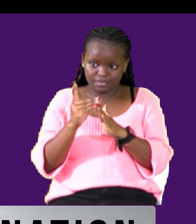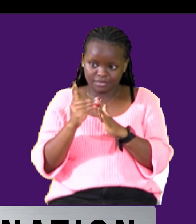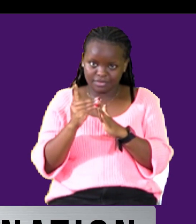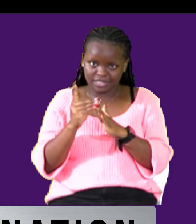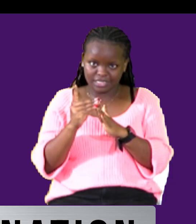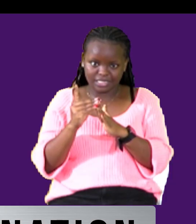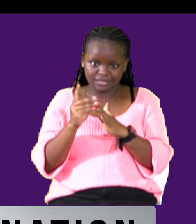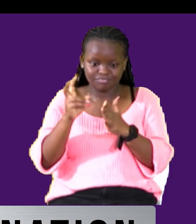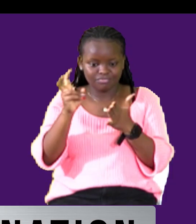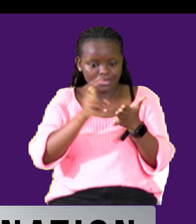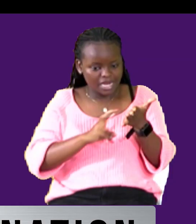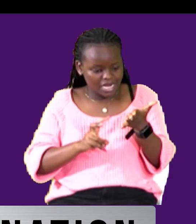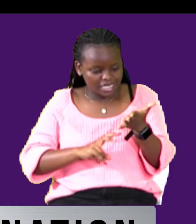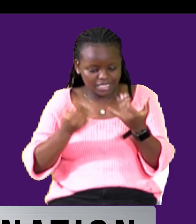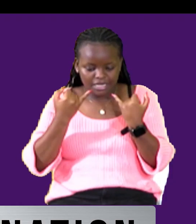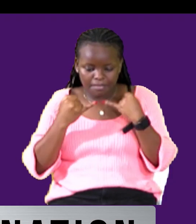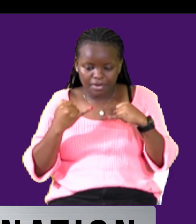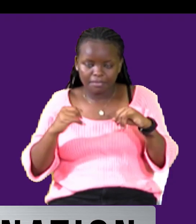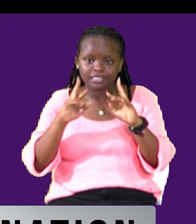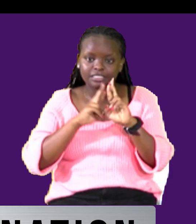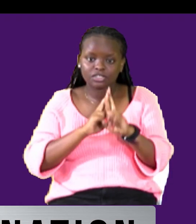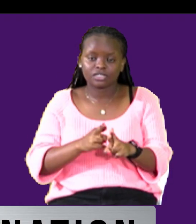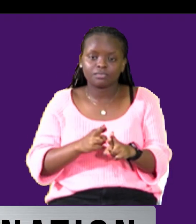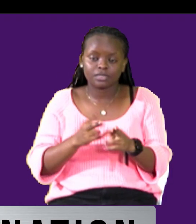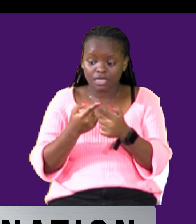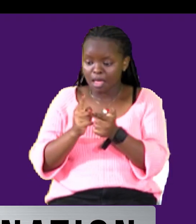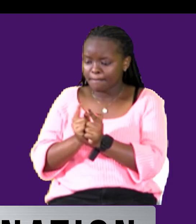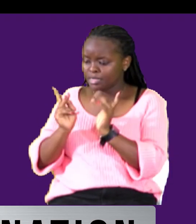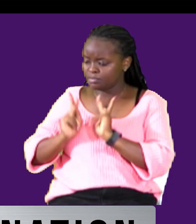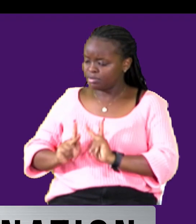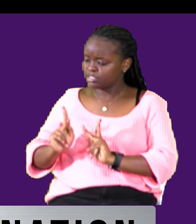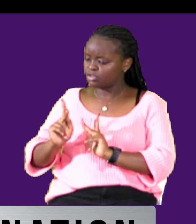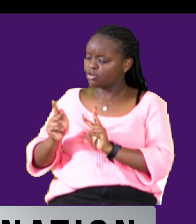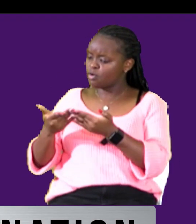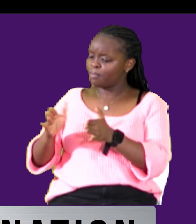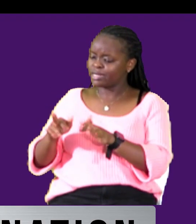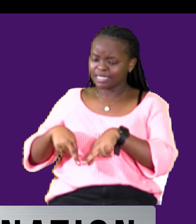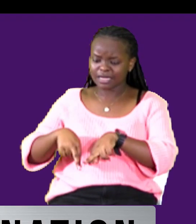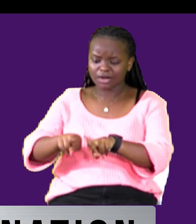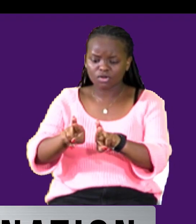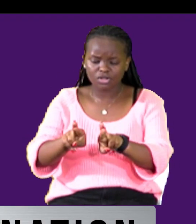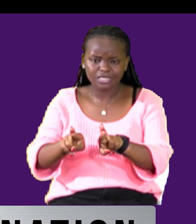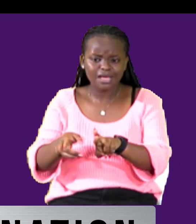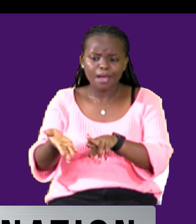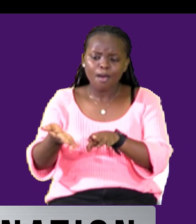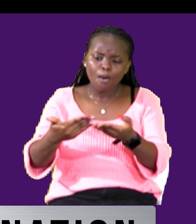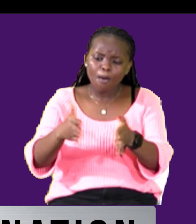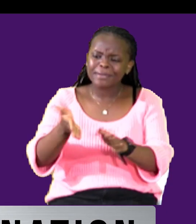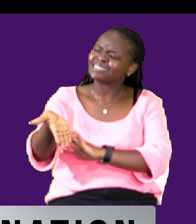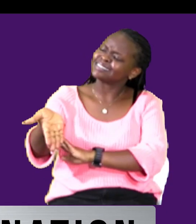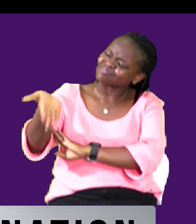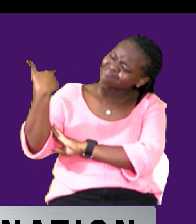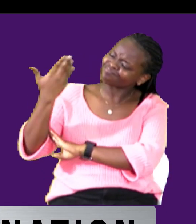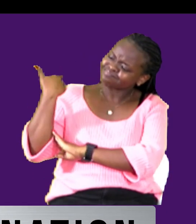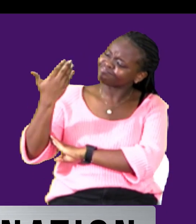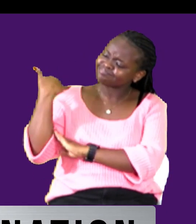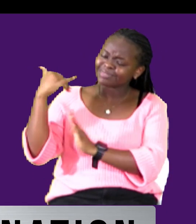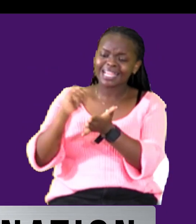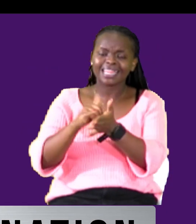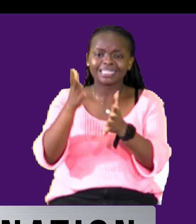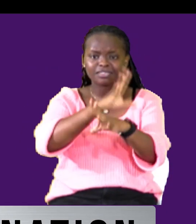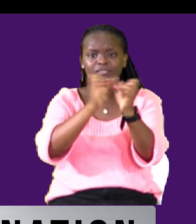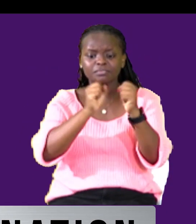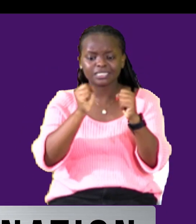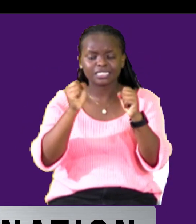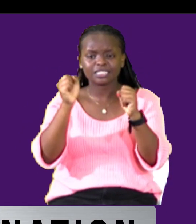read the implementation report. But someone going to open a road that was open back then. So we are, and is the president of the